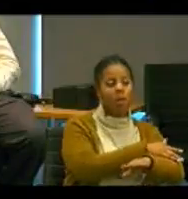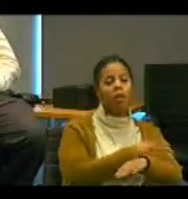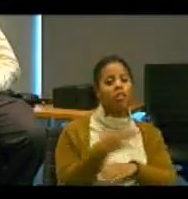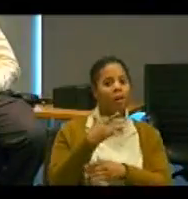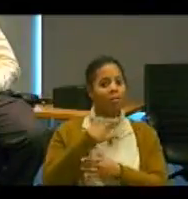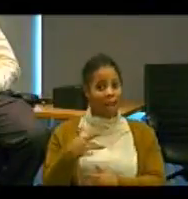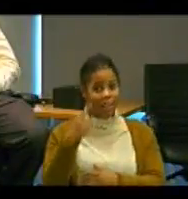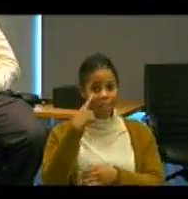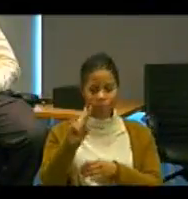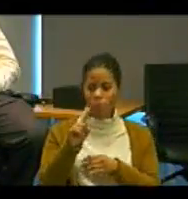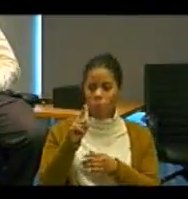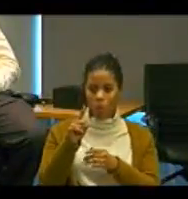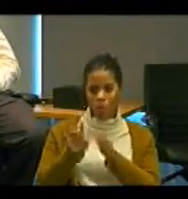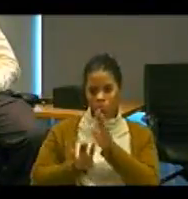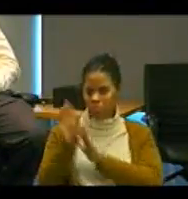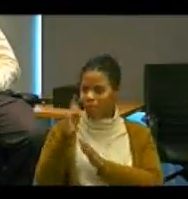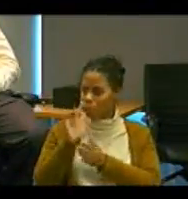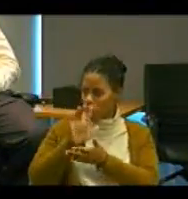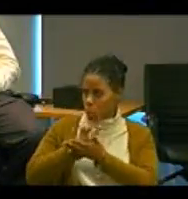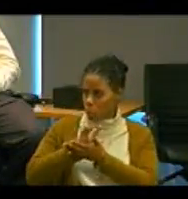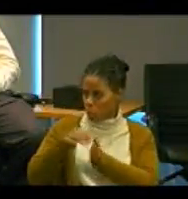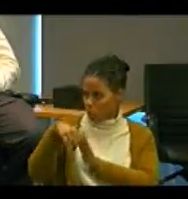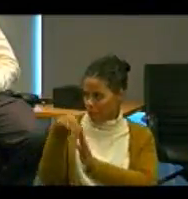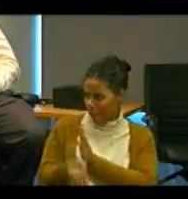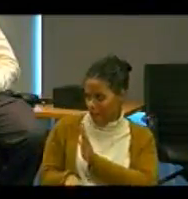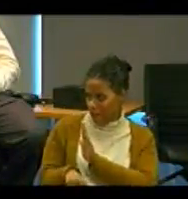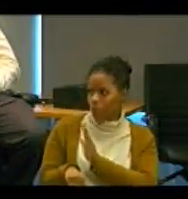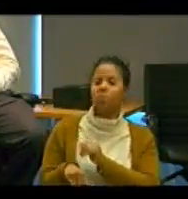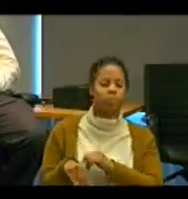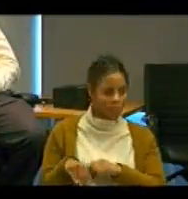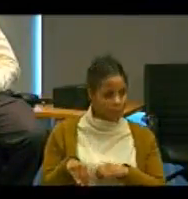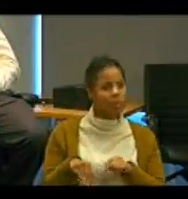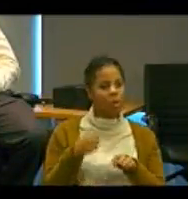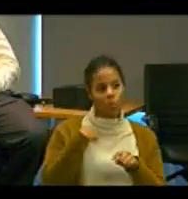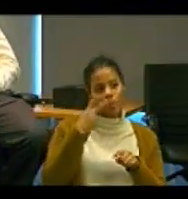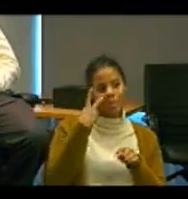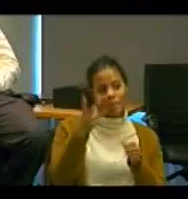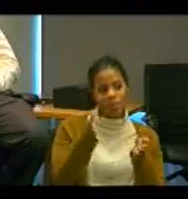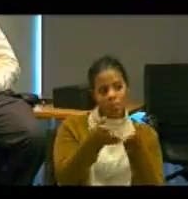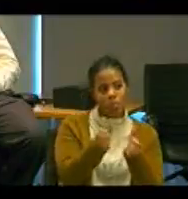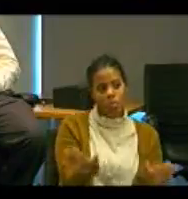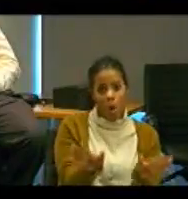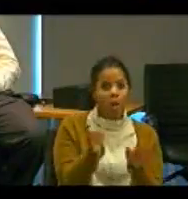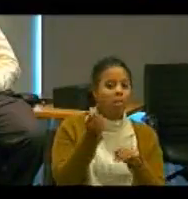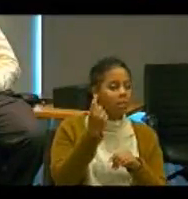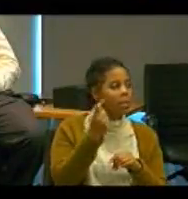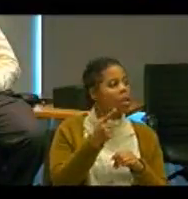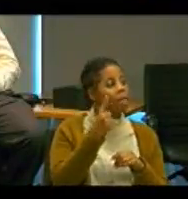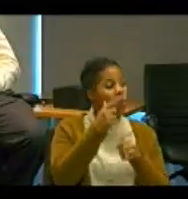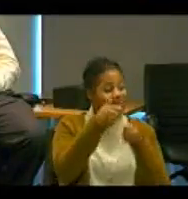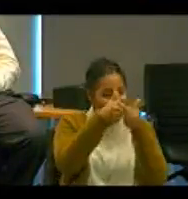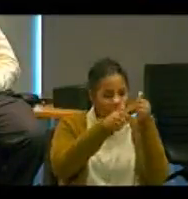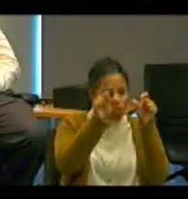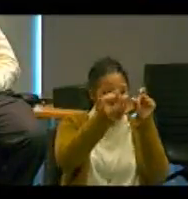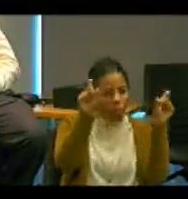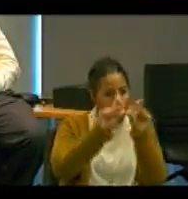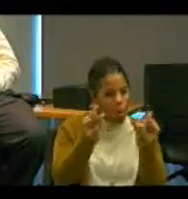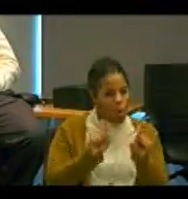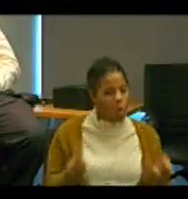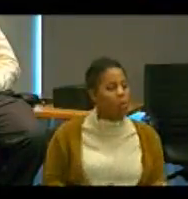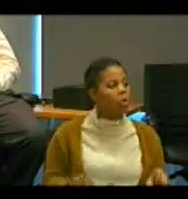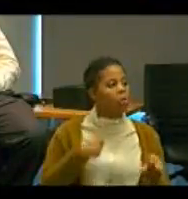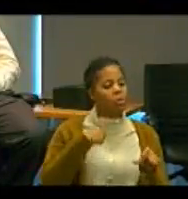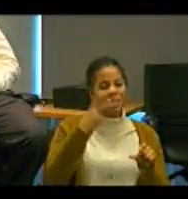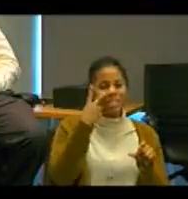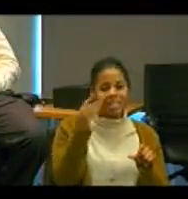That makes sense. We see that across the different racial and ethnic groups that we examine. But within each row and across each similar level of